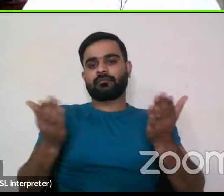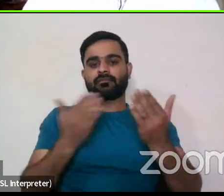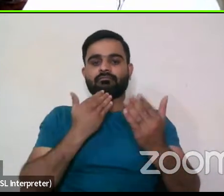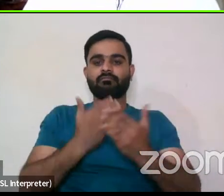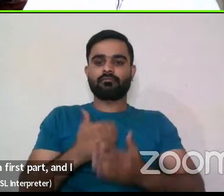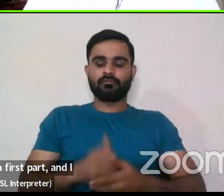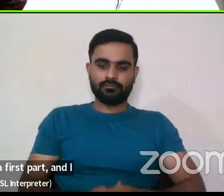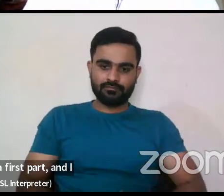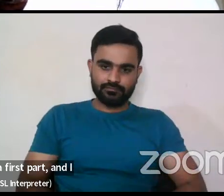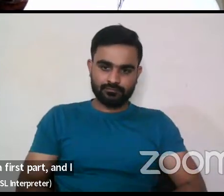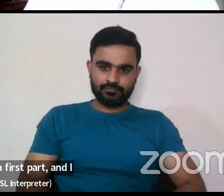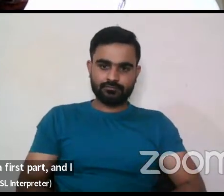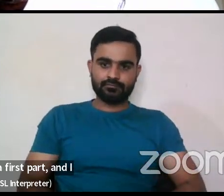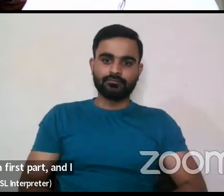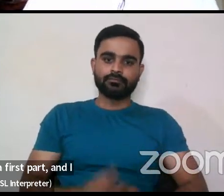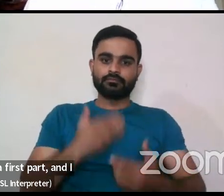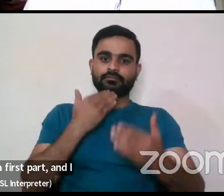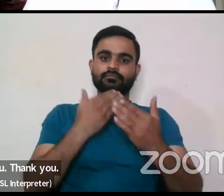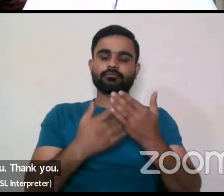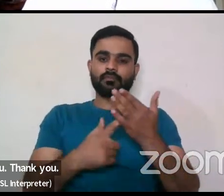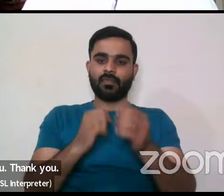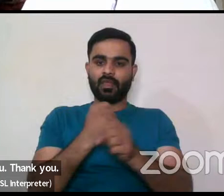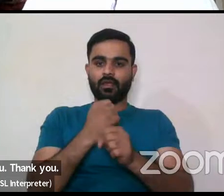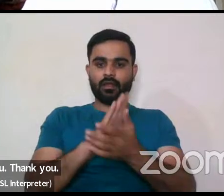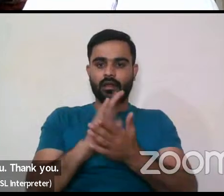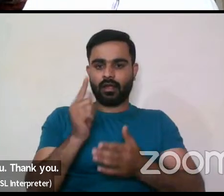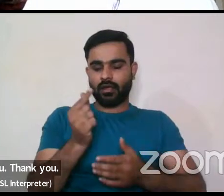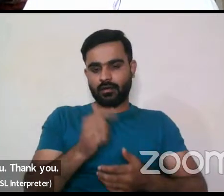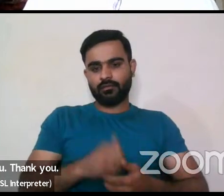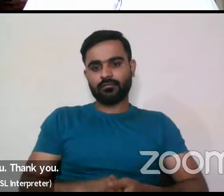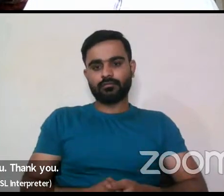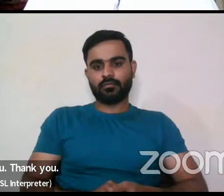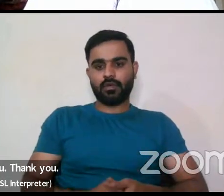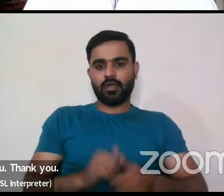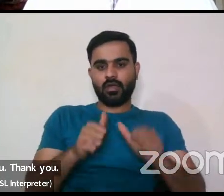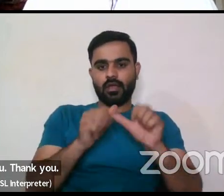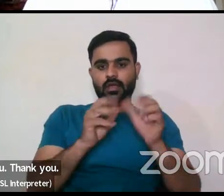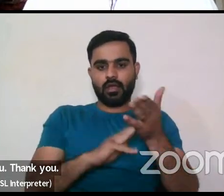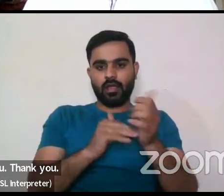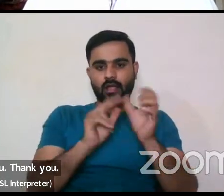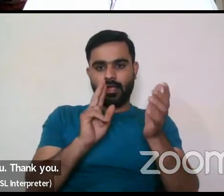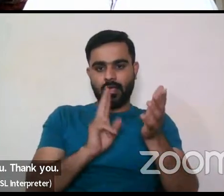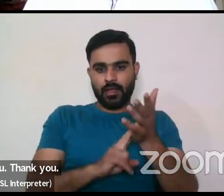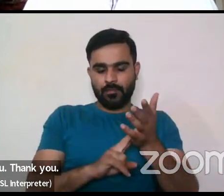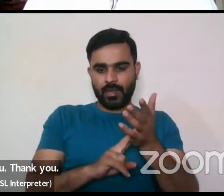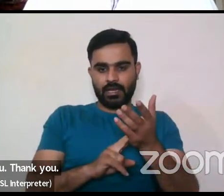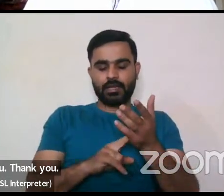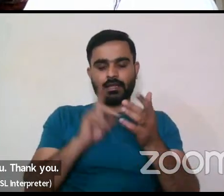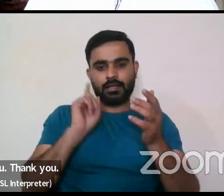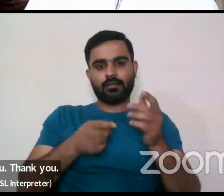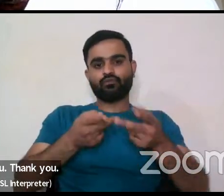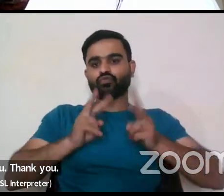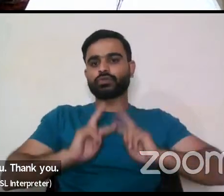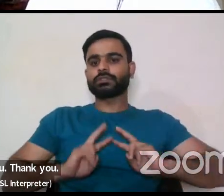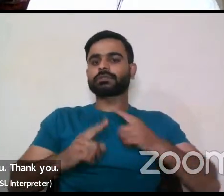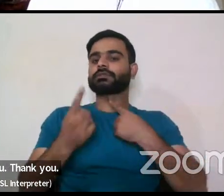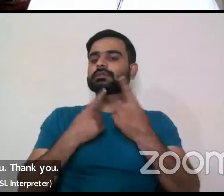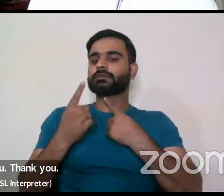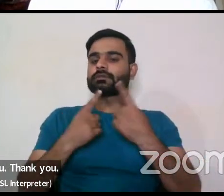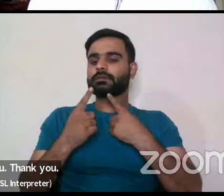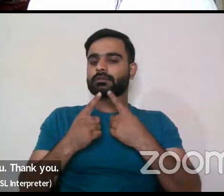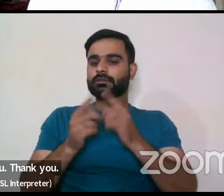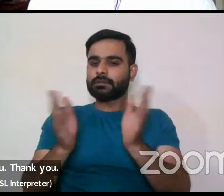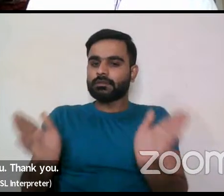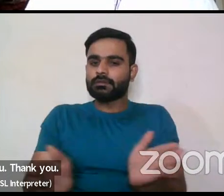you. Thank you, Rahul. So, Amar, if I may sort of come back to you on, talking about what